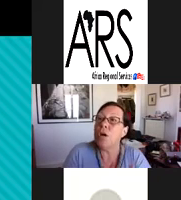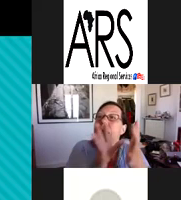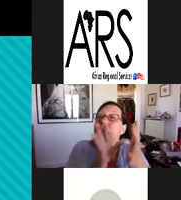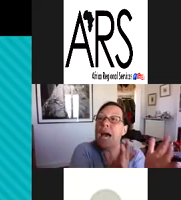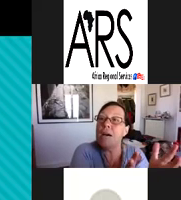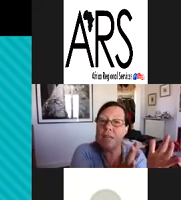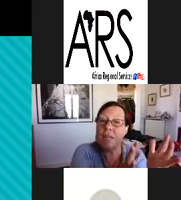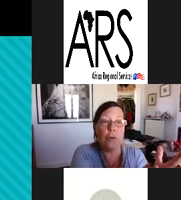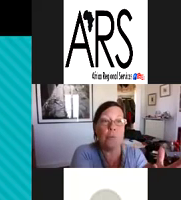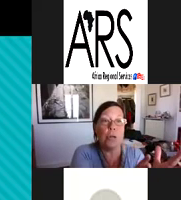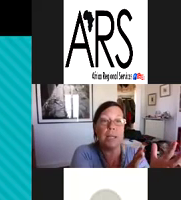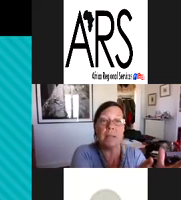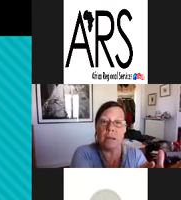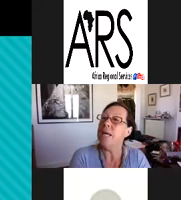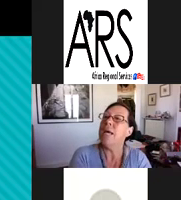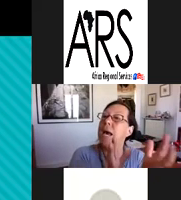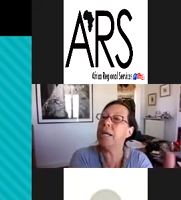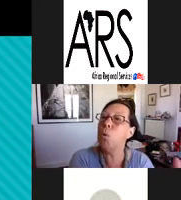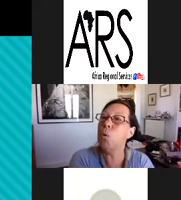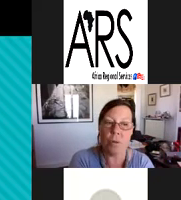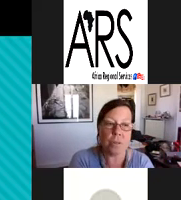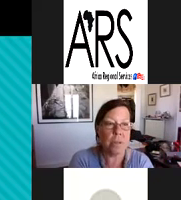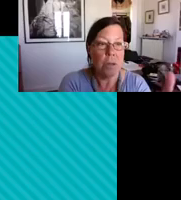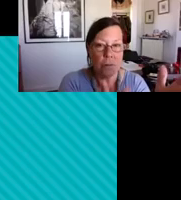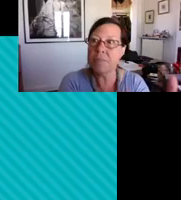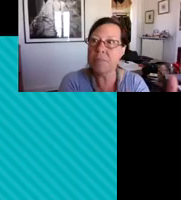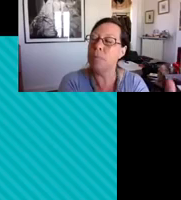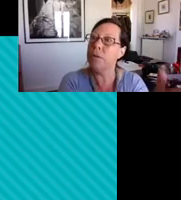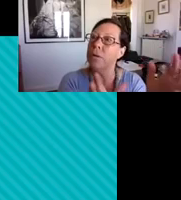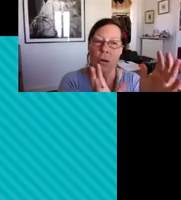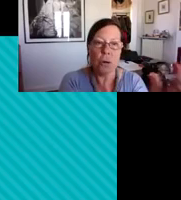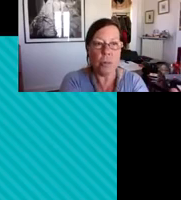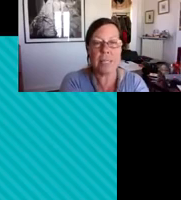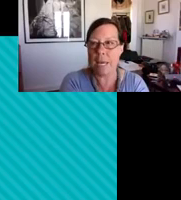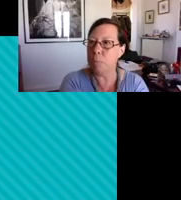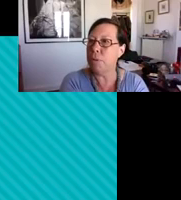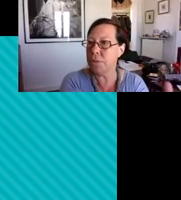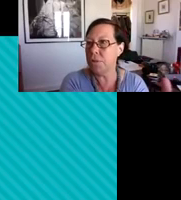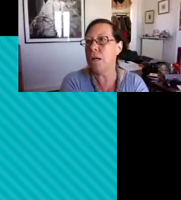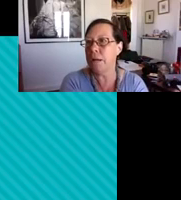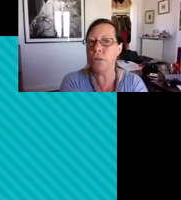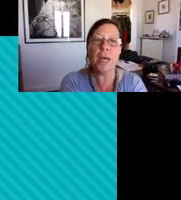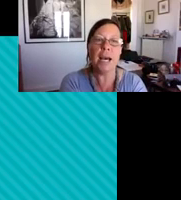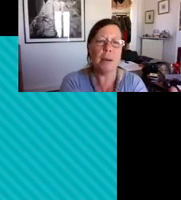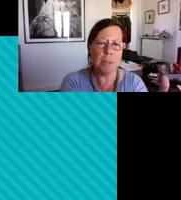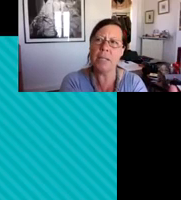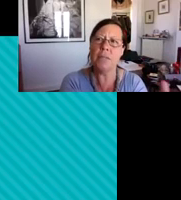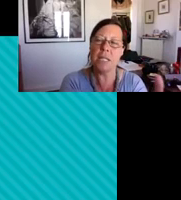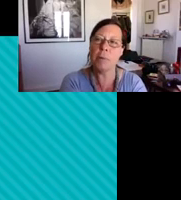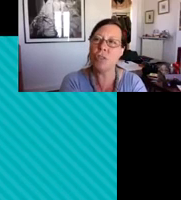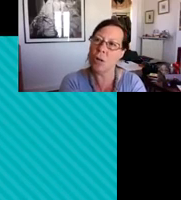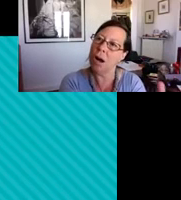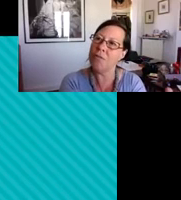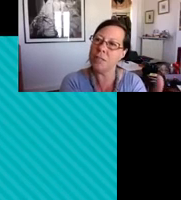behavior. Have that health warning in there and a quote from someone who is capable to talk about it. You have, I believe,